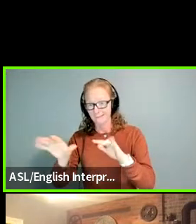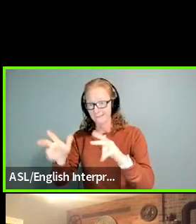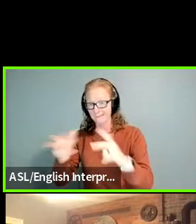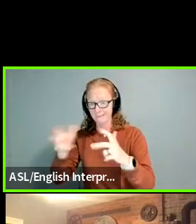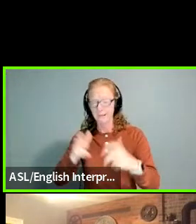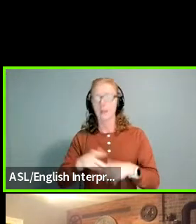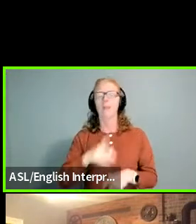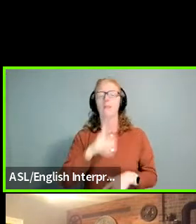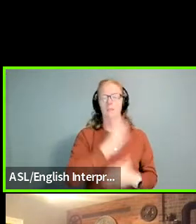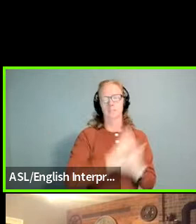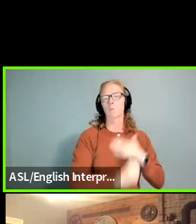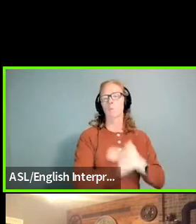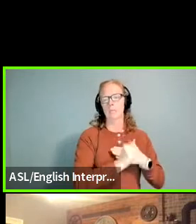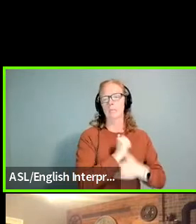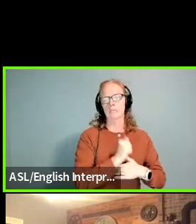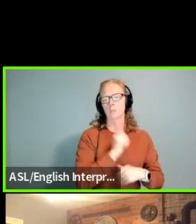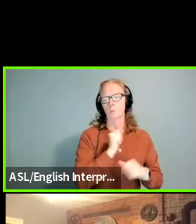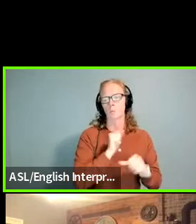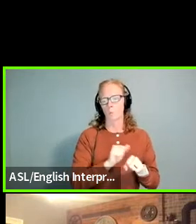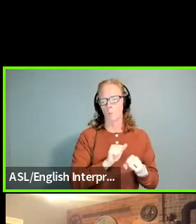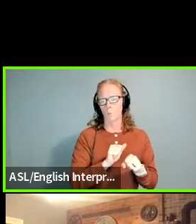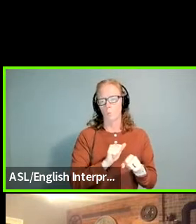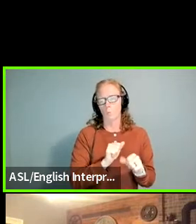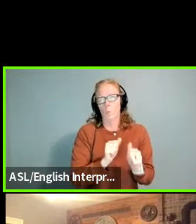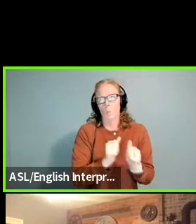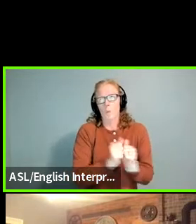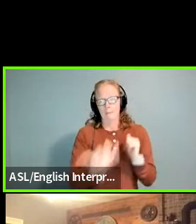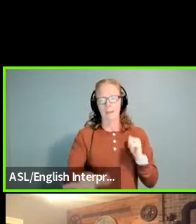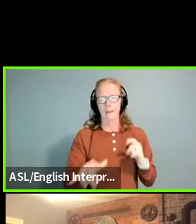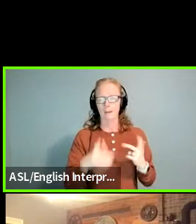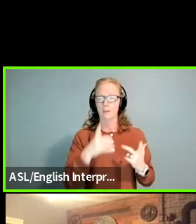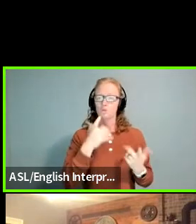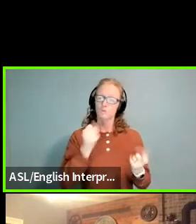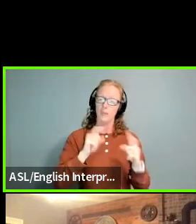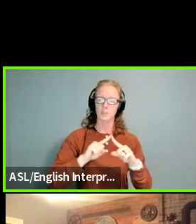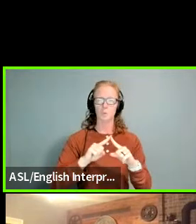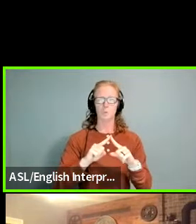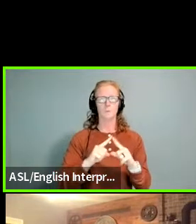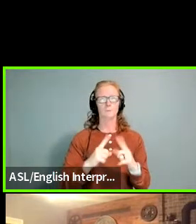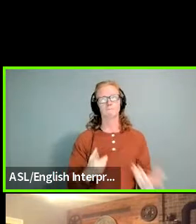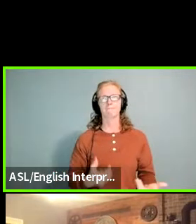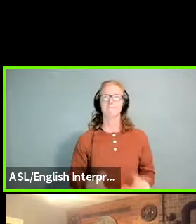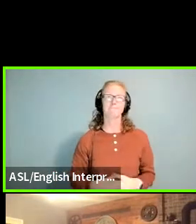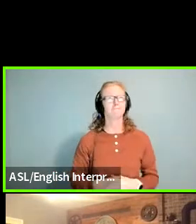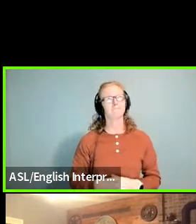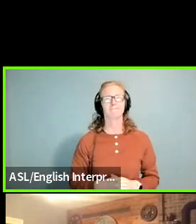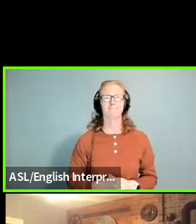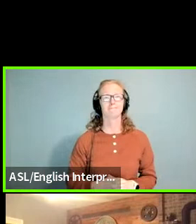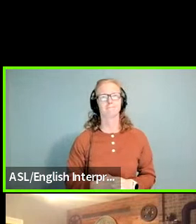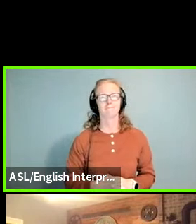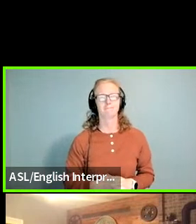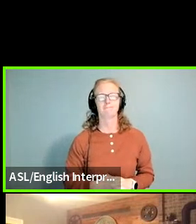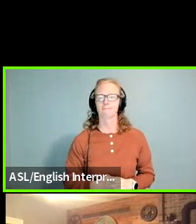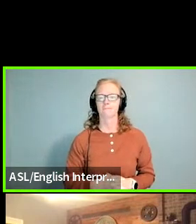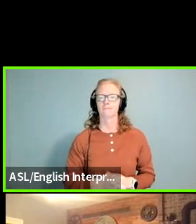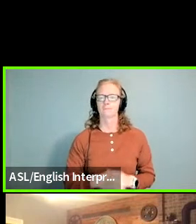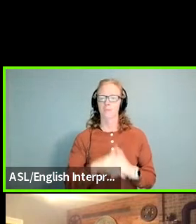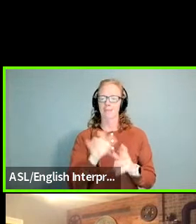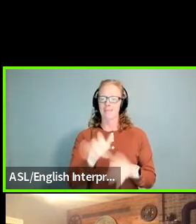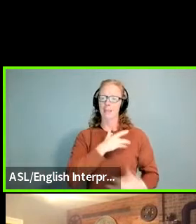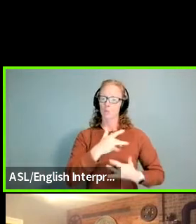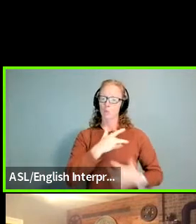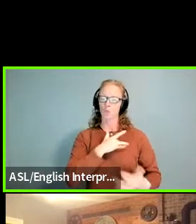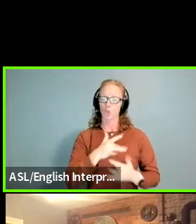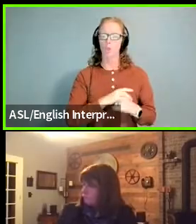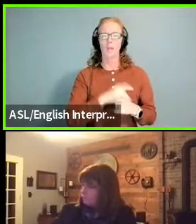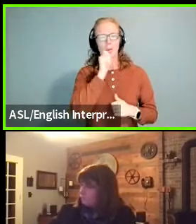risks identified in the CVIP, really trying to talk exactly about, some of those concerns. So I don't